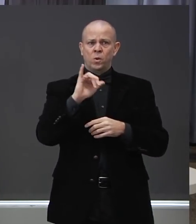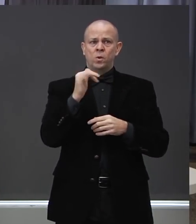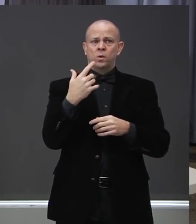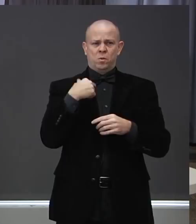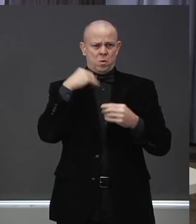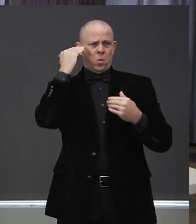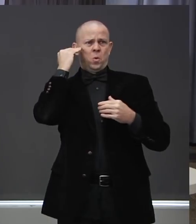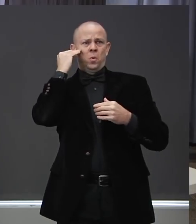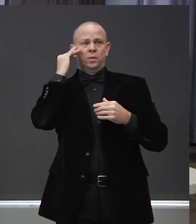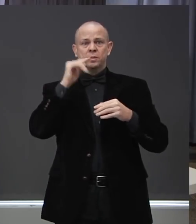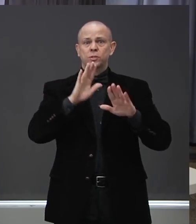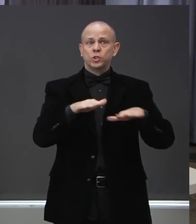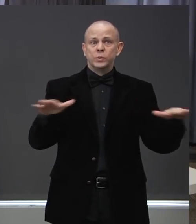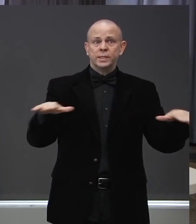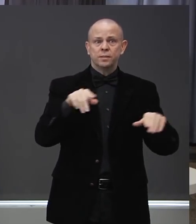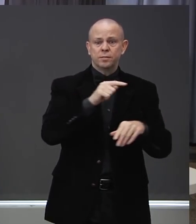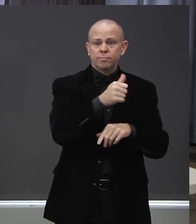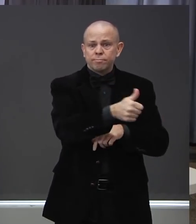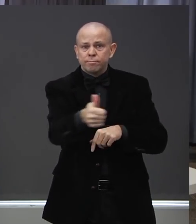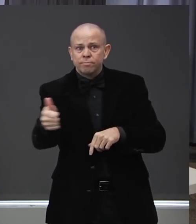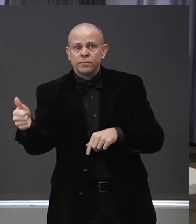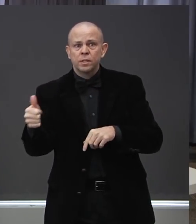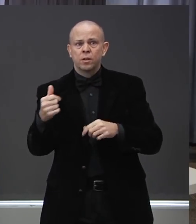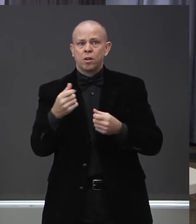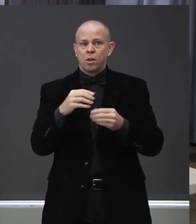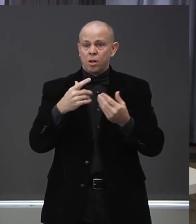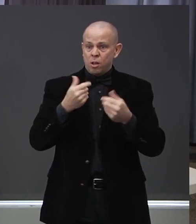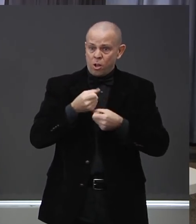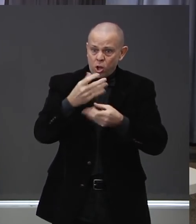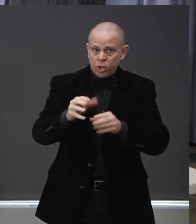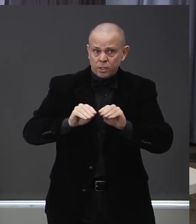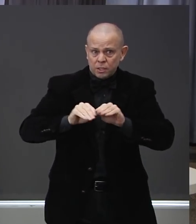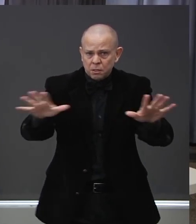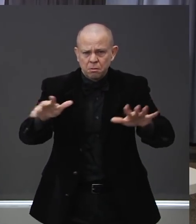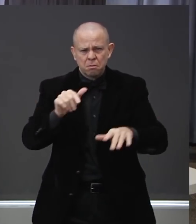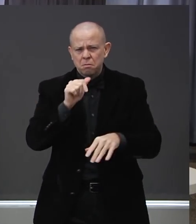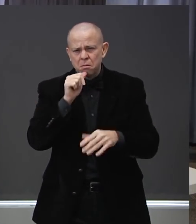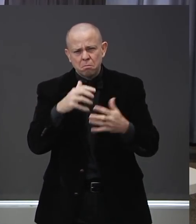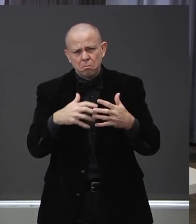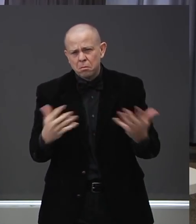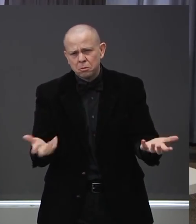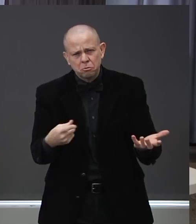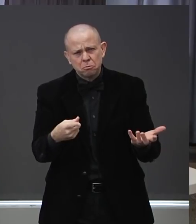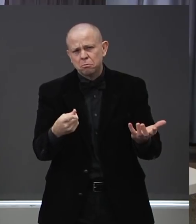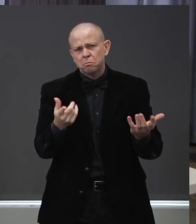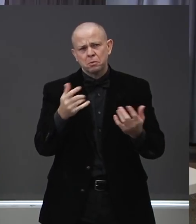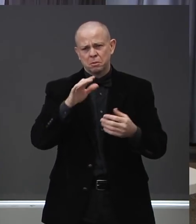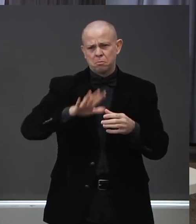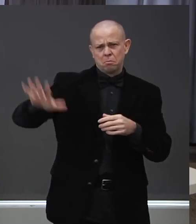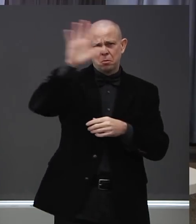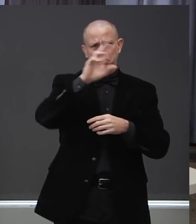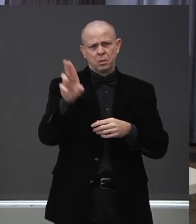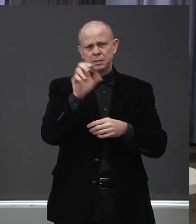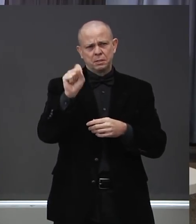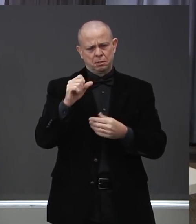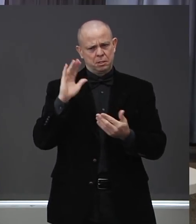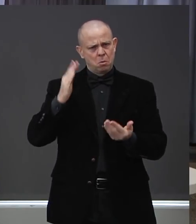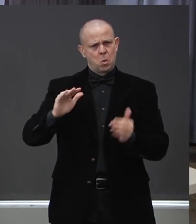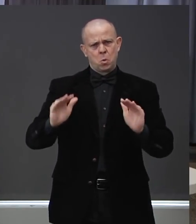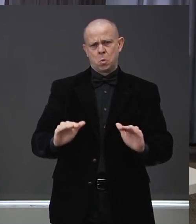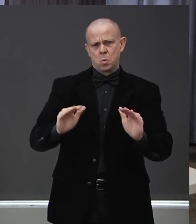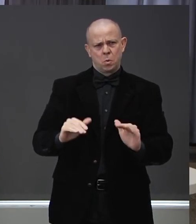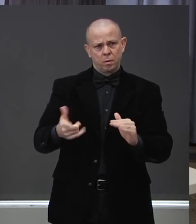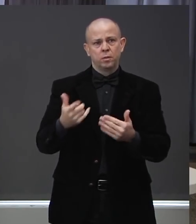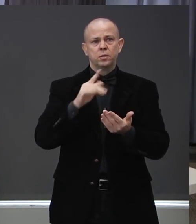not been a major driver of outbreaks in Oregon or nationwide. Schools that have maintained safety protocols while